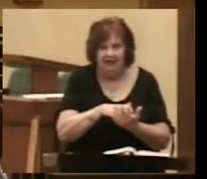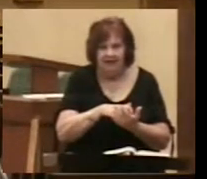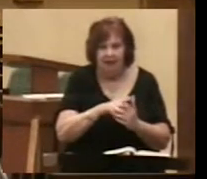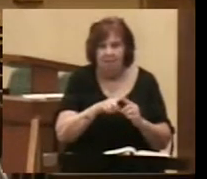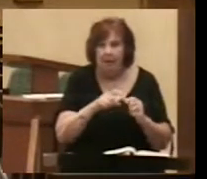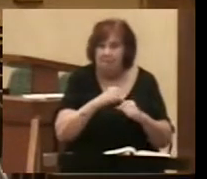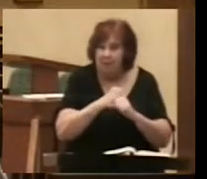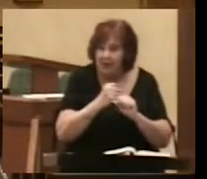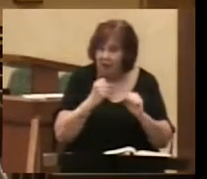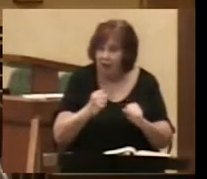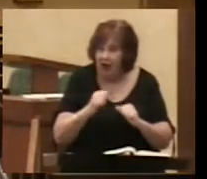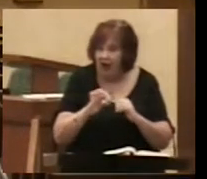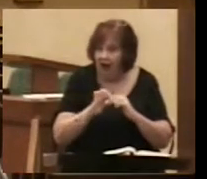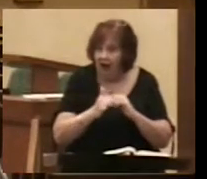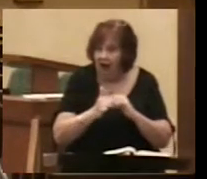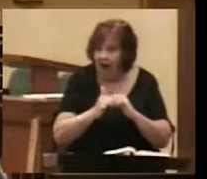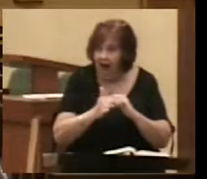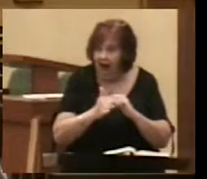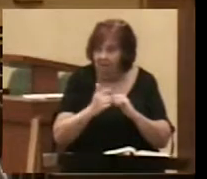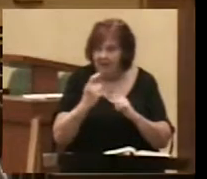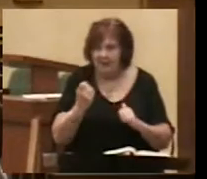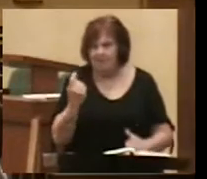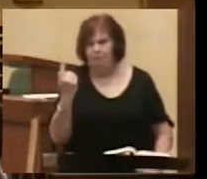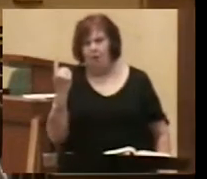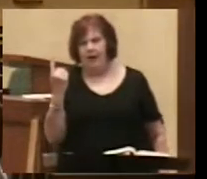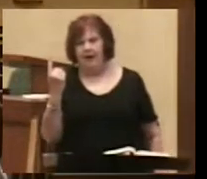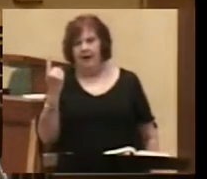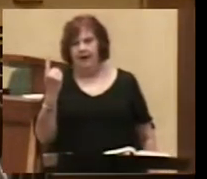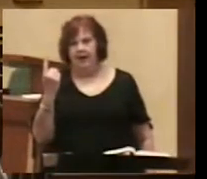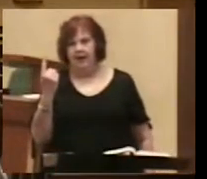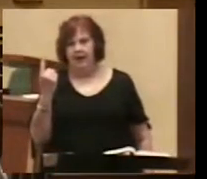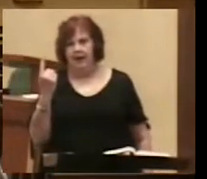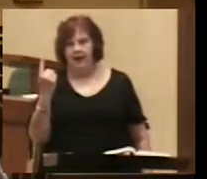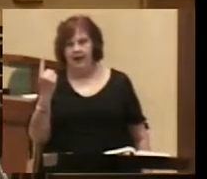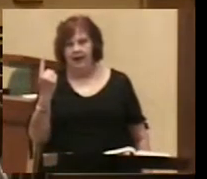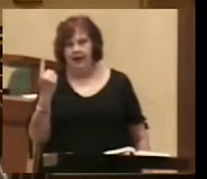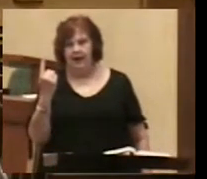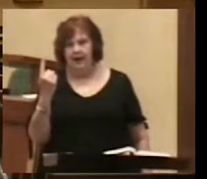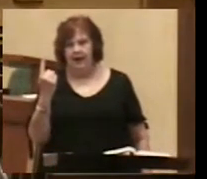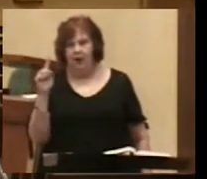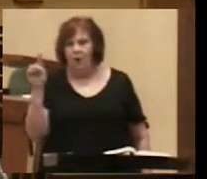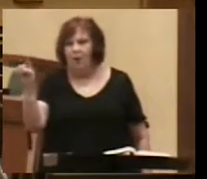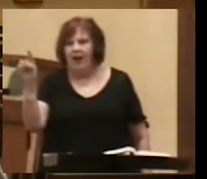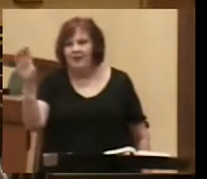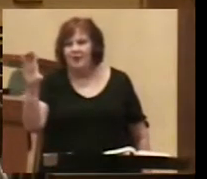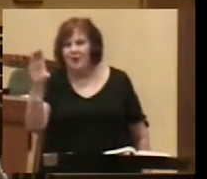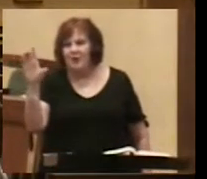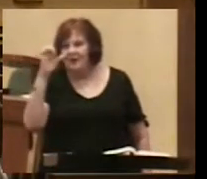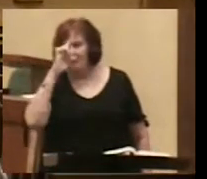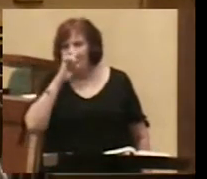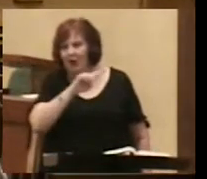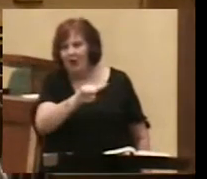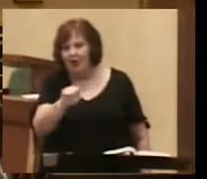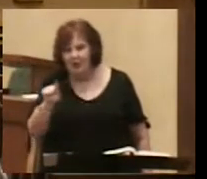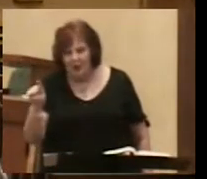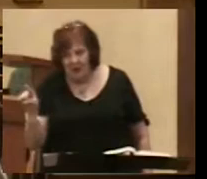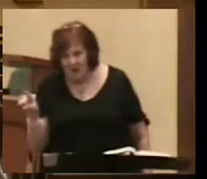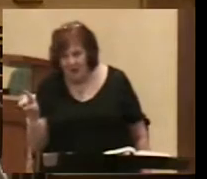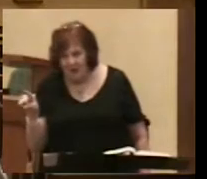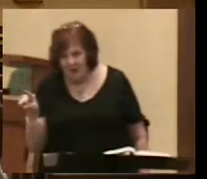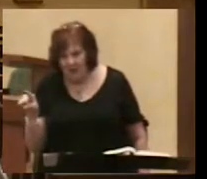made strong because of one who went to the cross for you." And